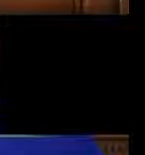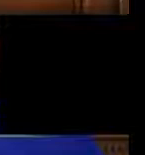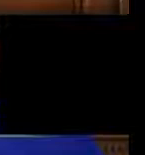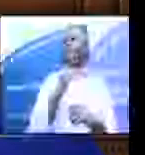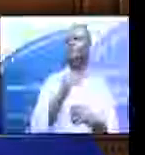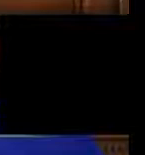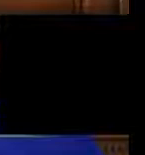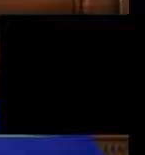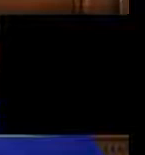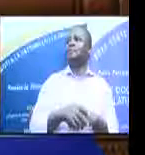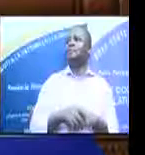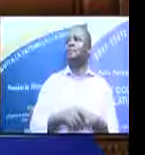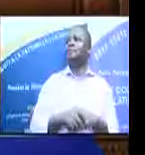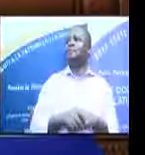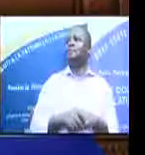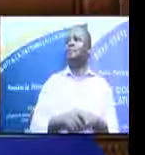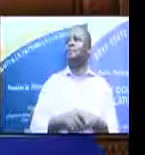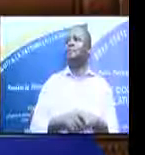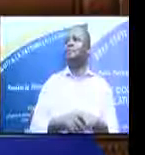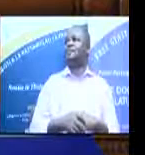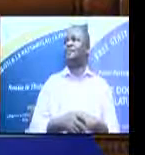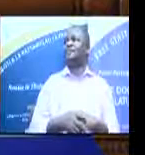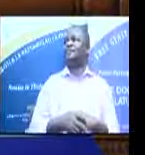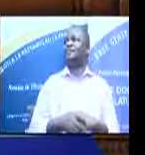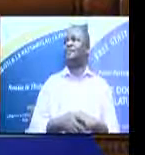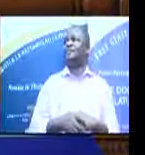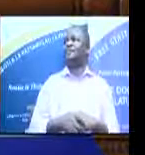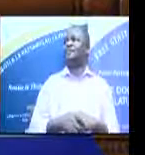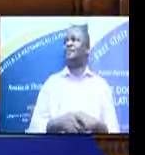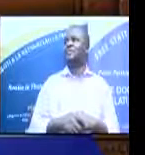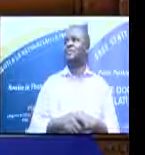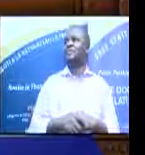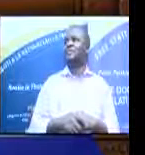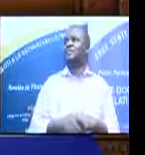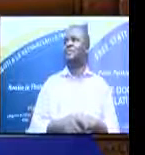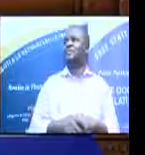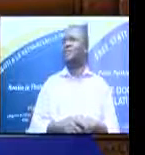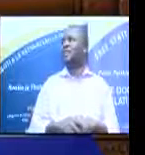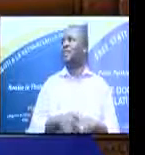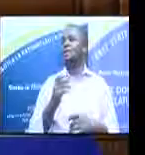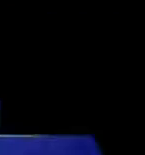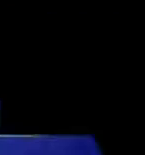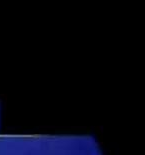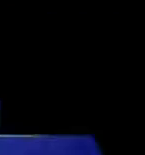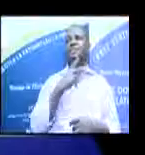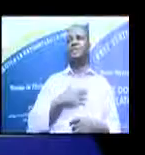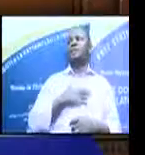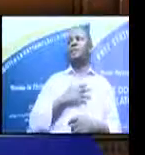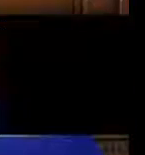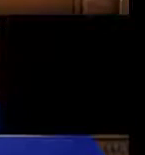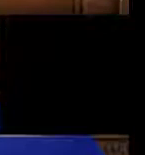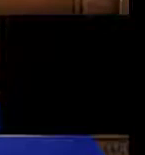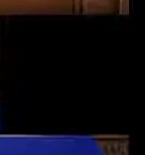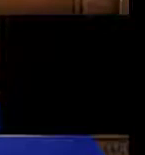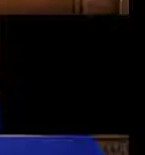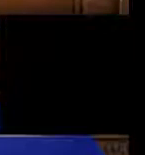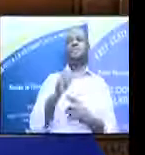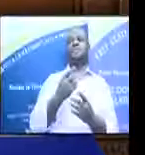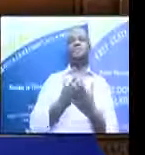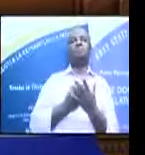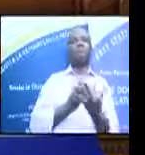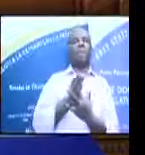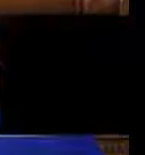Speaker, No, but I think you heard but that. You cannot do I that. think you heard that. Even if you feel that. I can answer Please back, pause, Honorable. but I